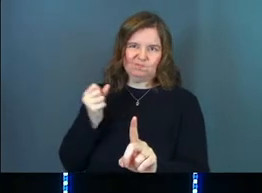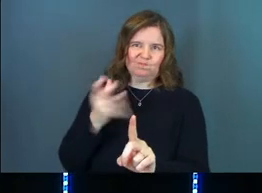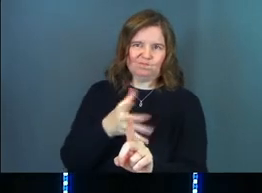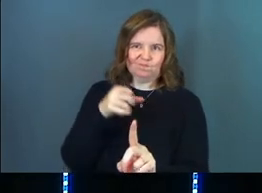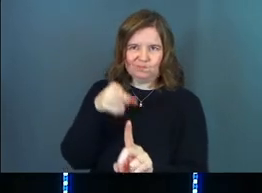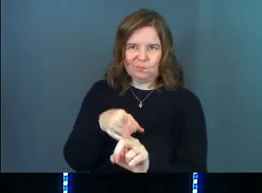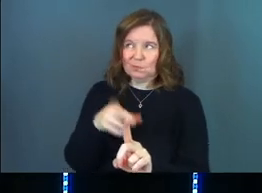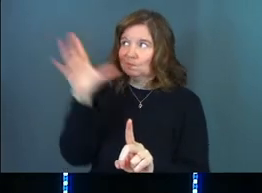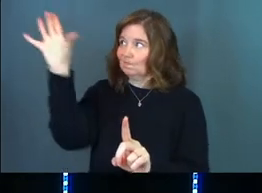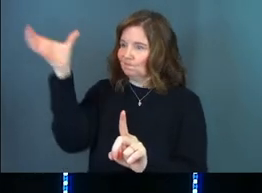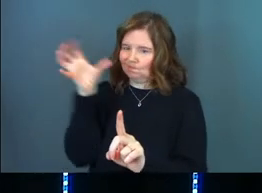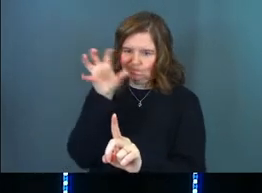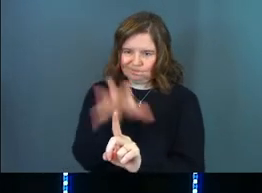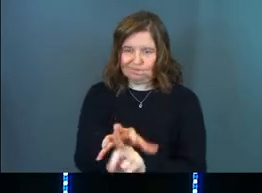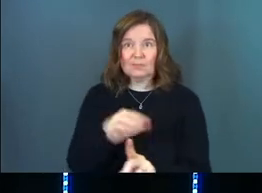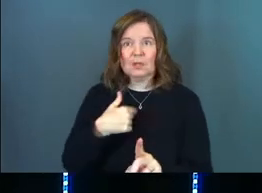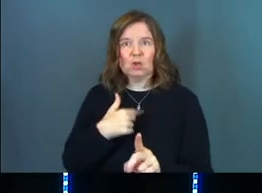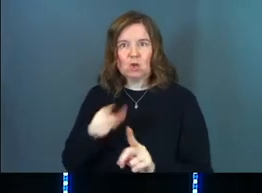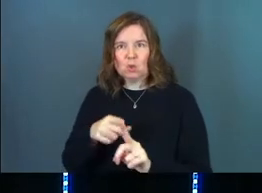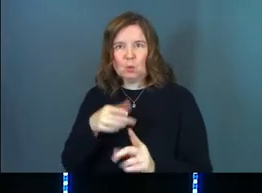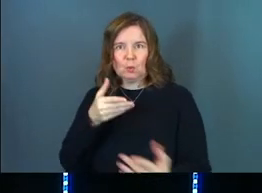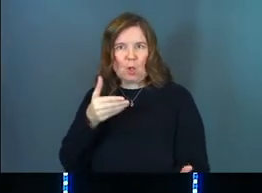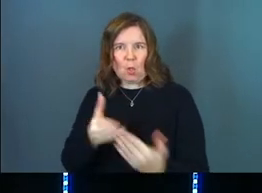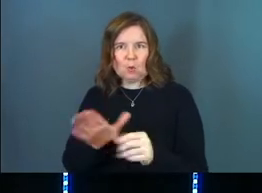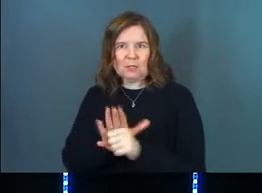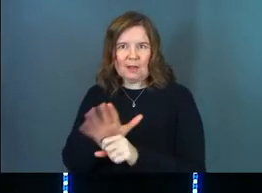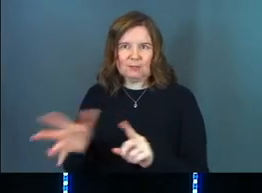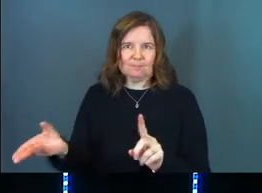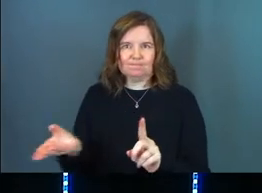And you were within swiping distance.